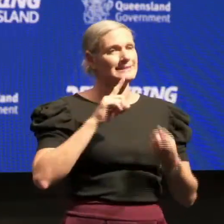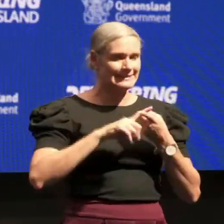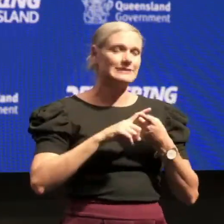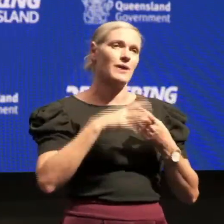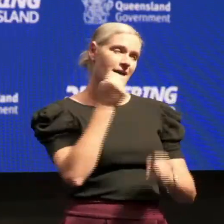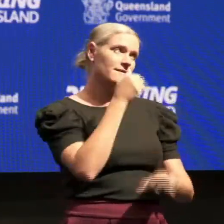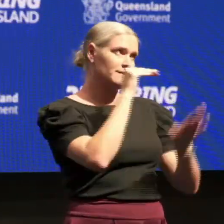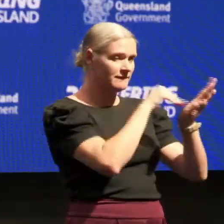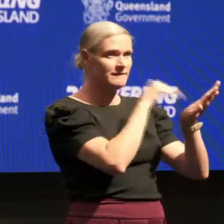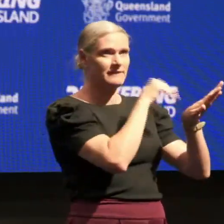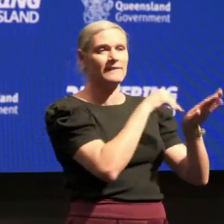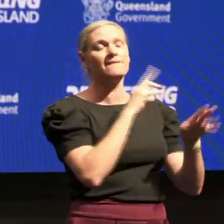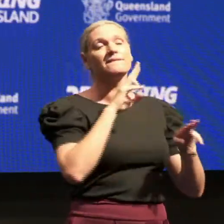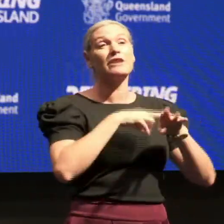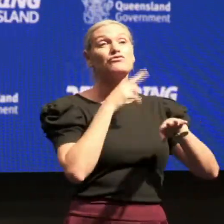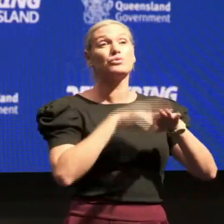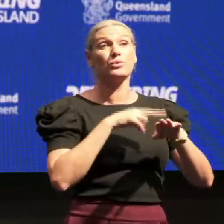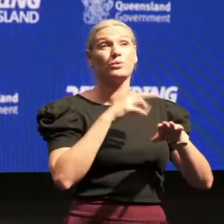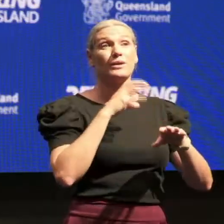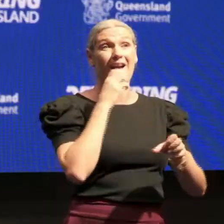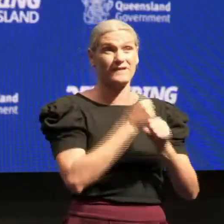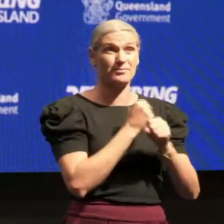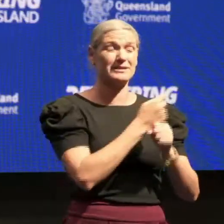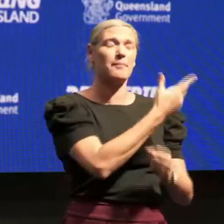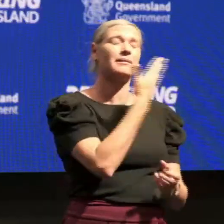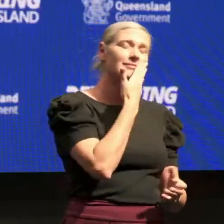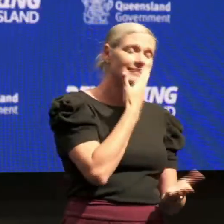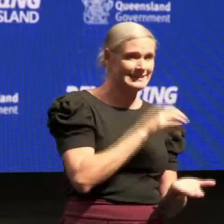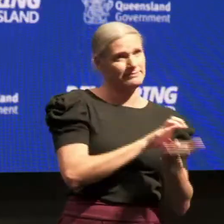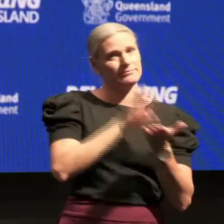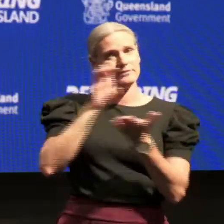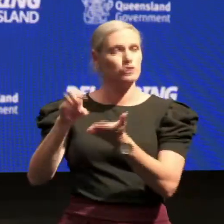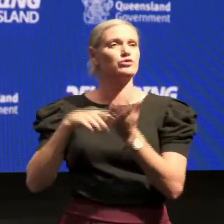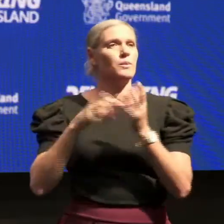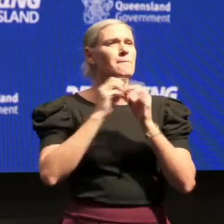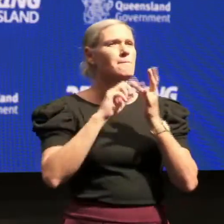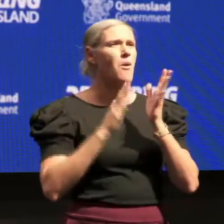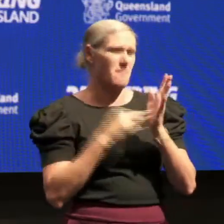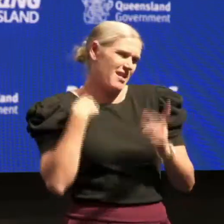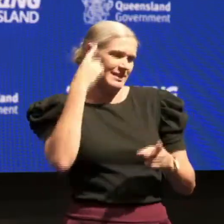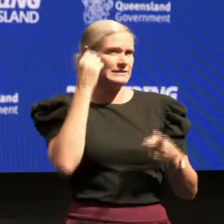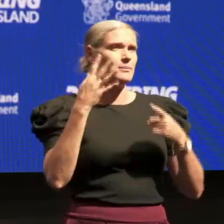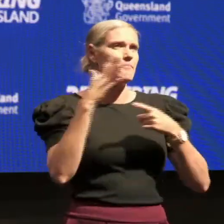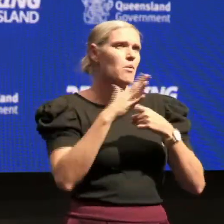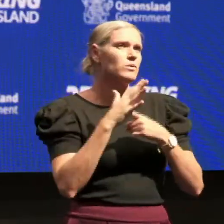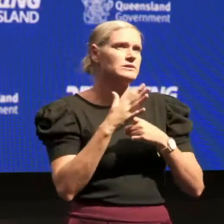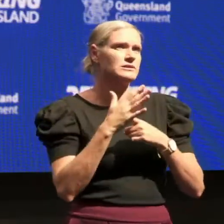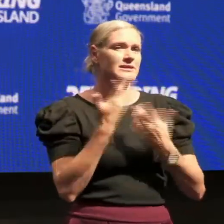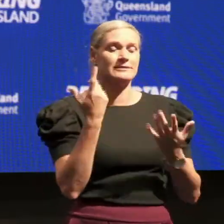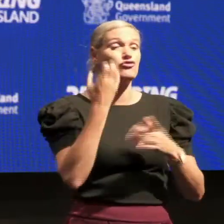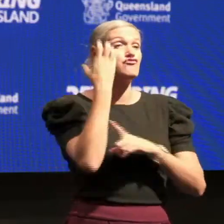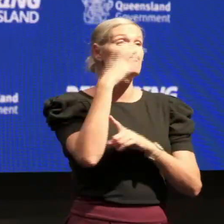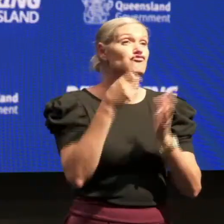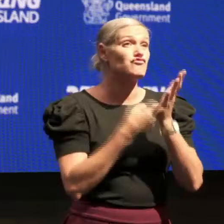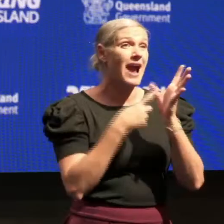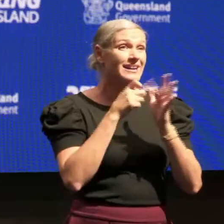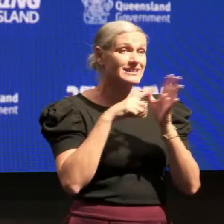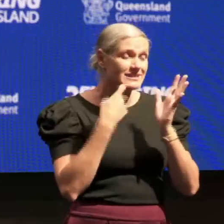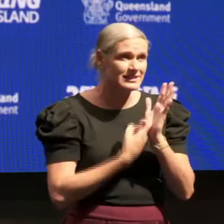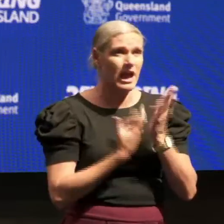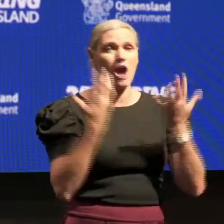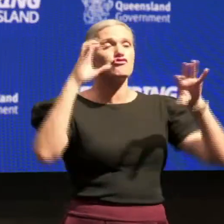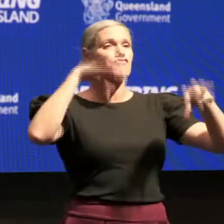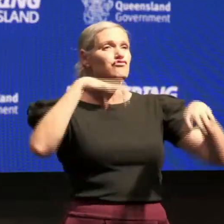case with the federal government to invest heavily in the Bureau. It is just so important that they do. Everything from radars to those